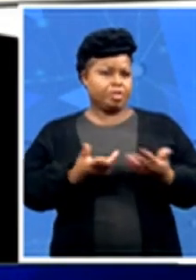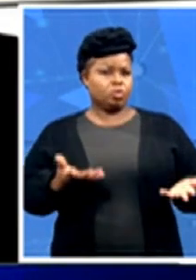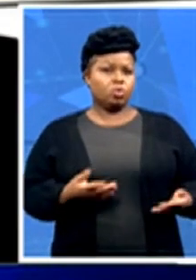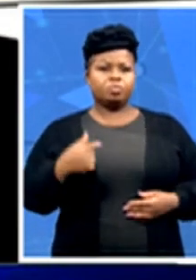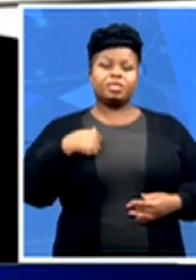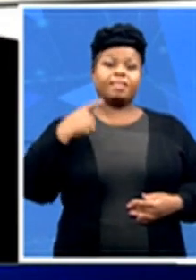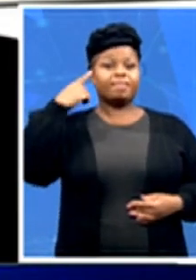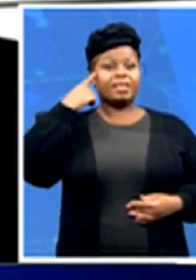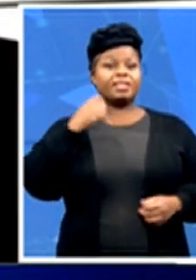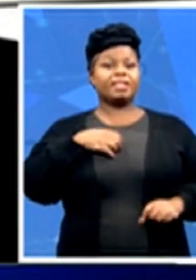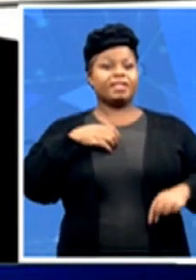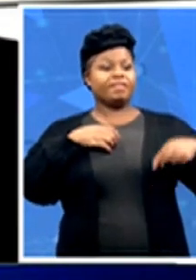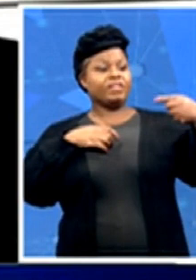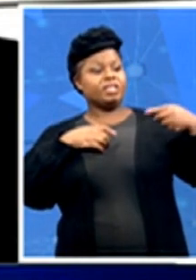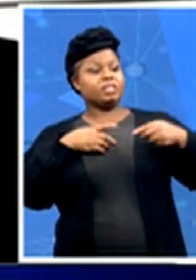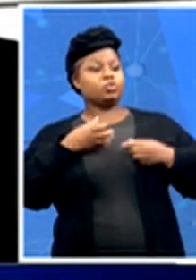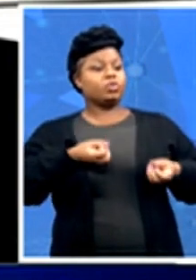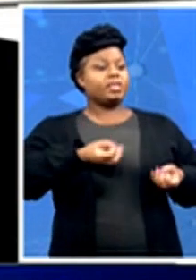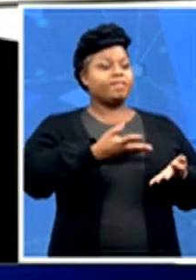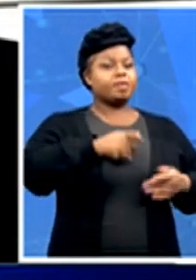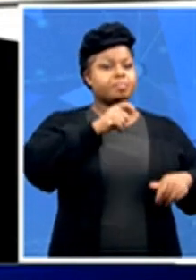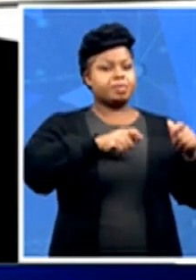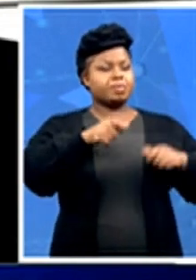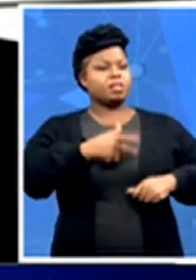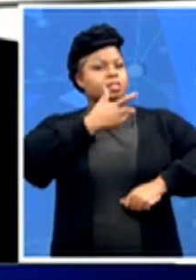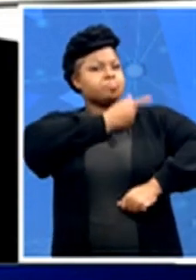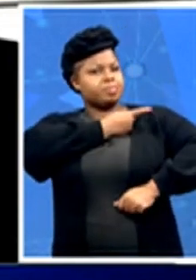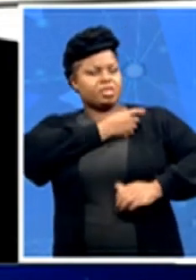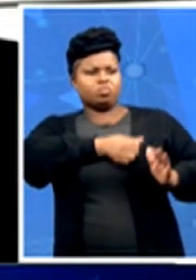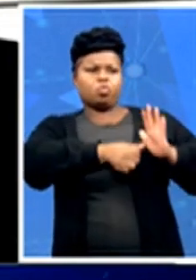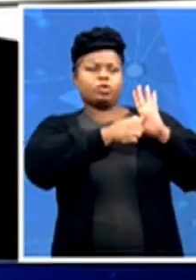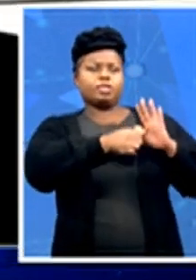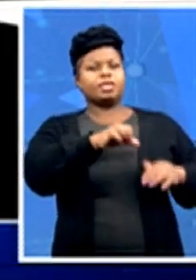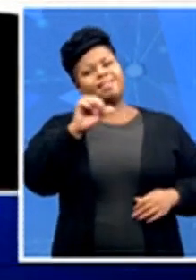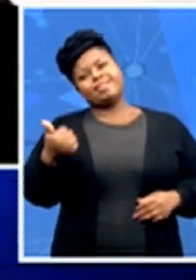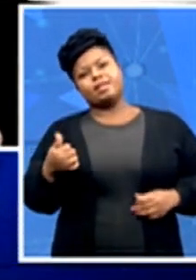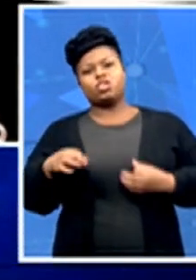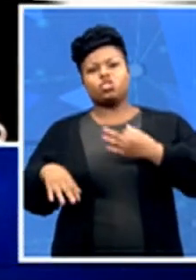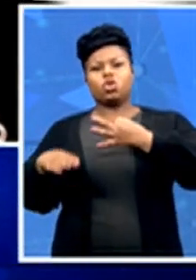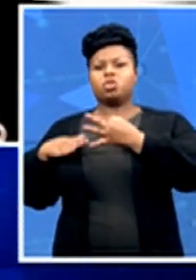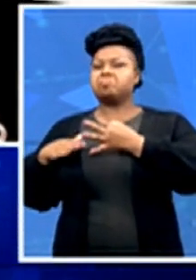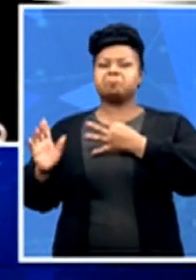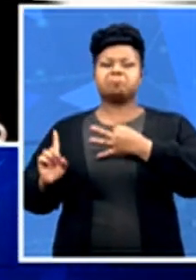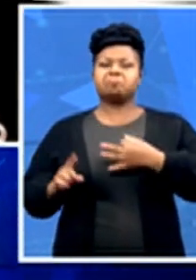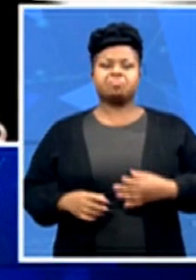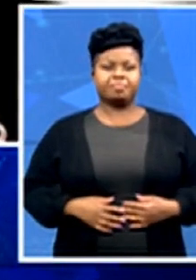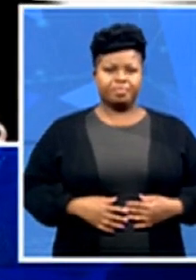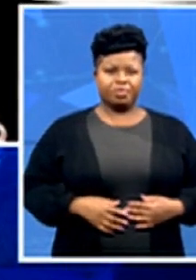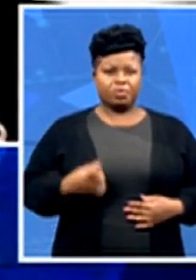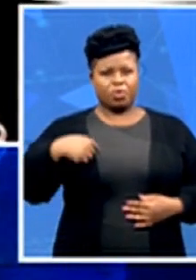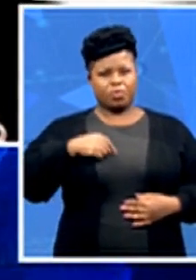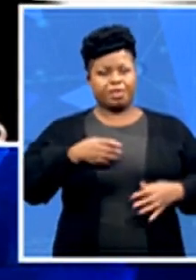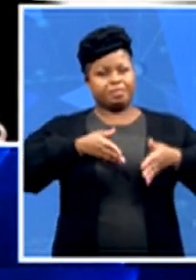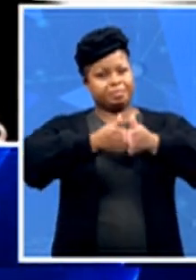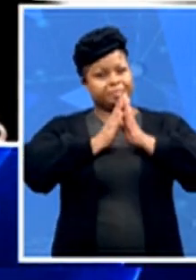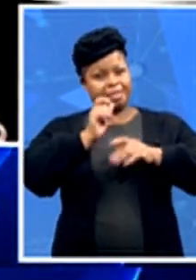is far more important. We have requested, graciously requested our viewers to contribute to this